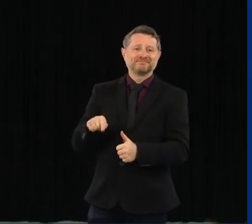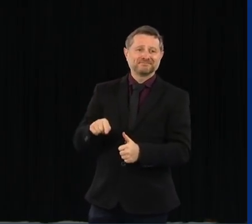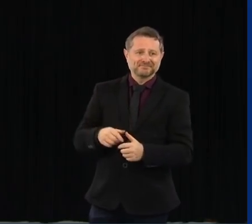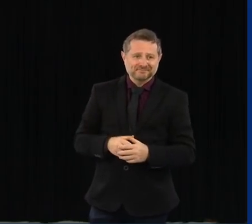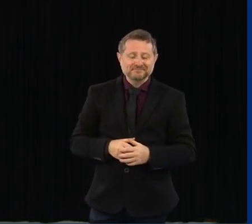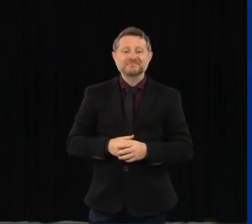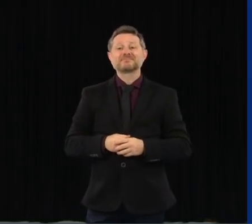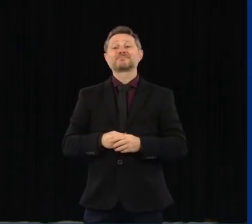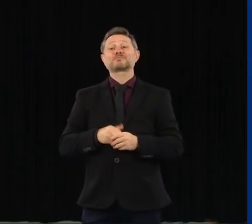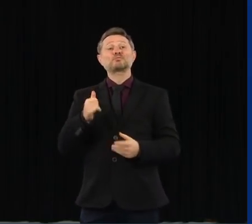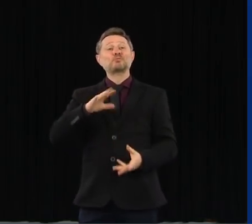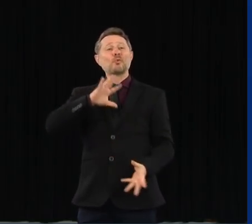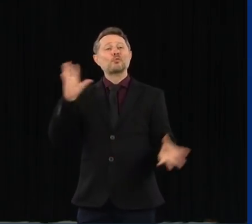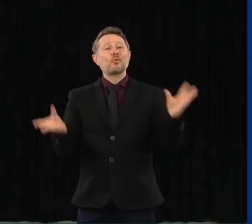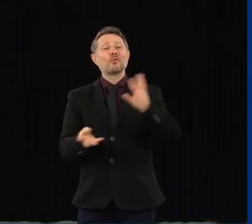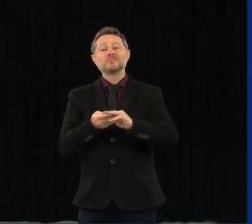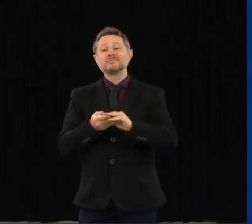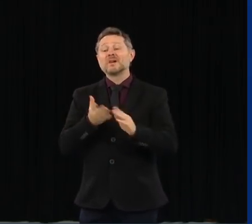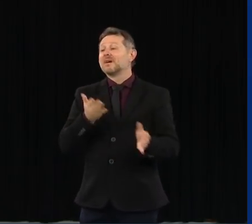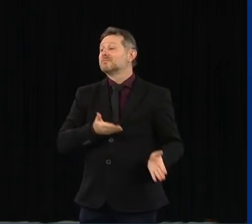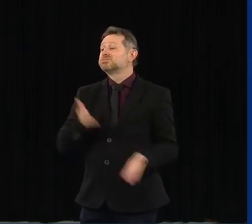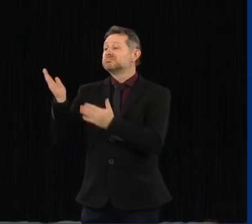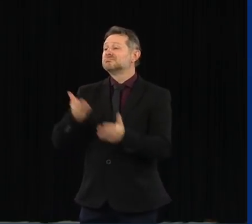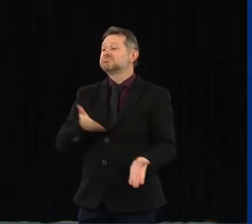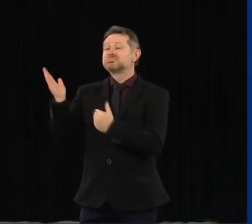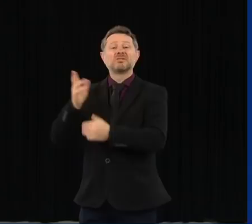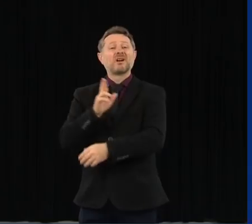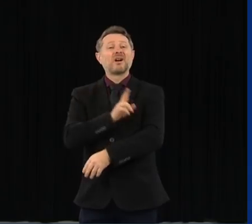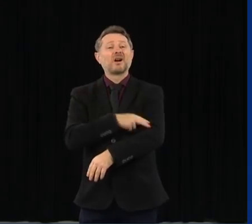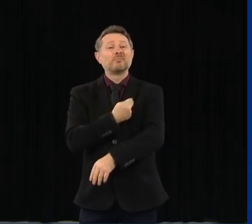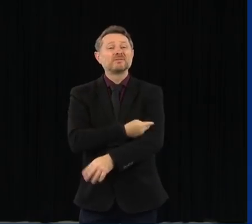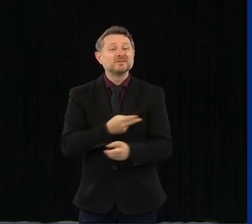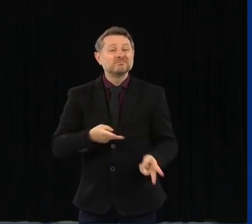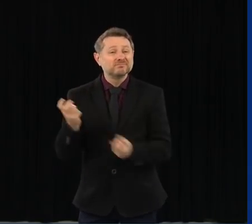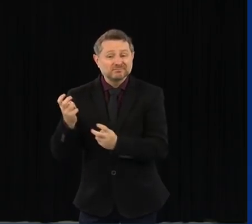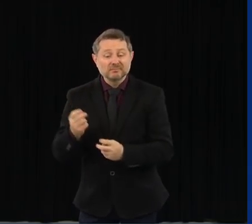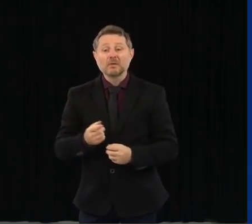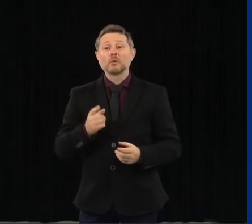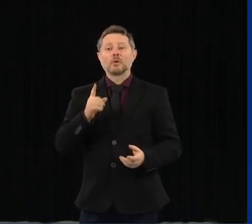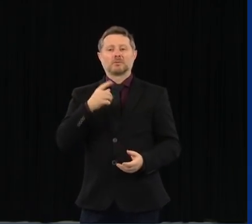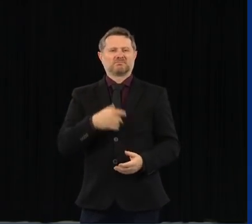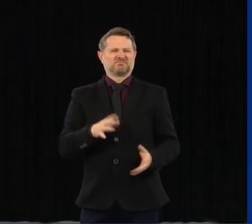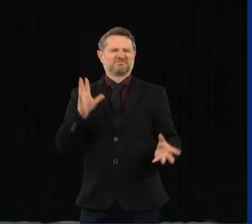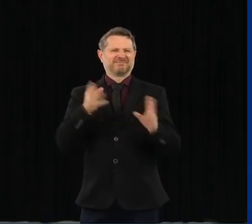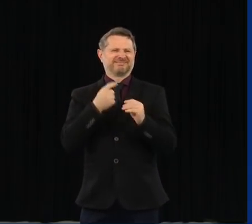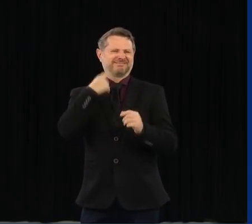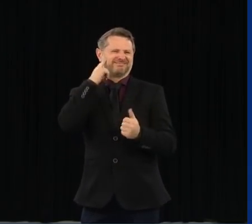Total hospitalization, 1,400. That's also a new high.